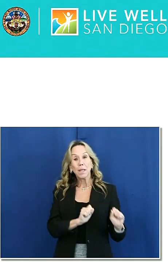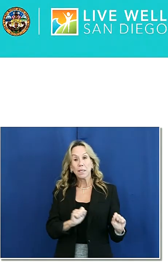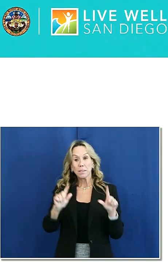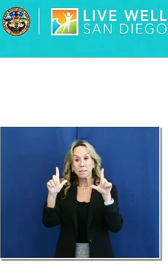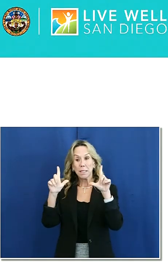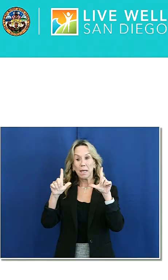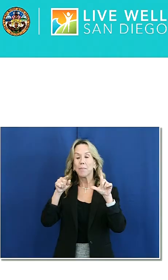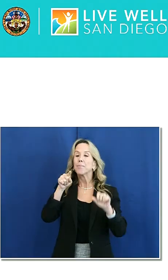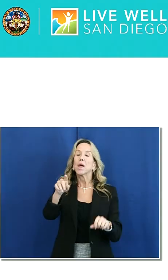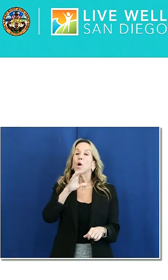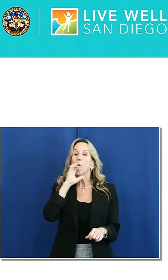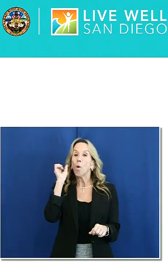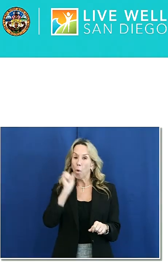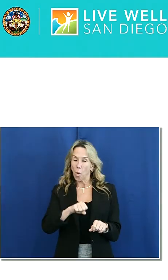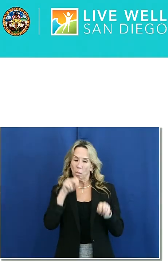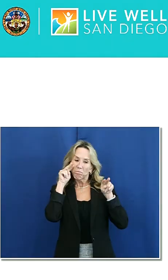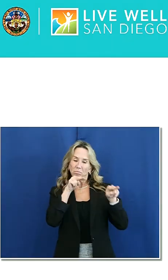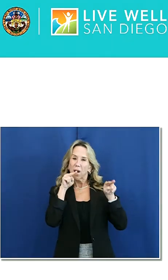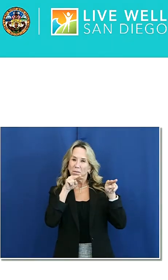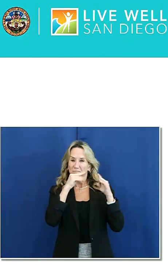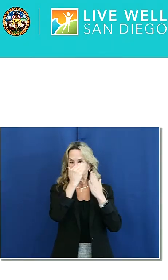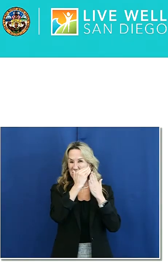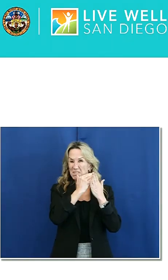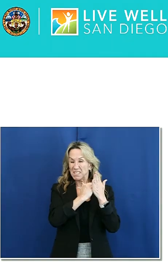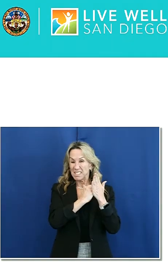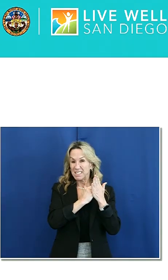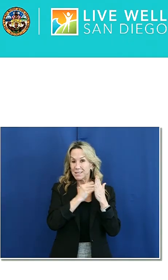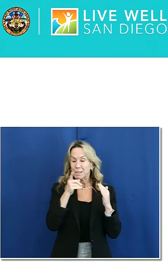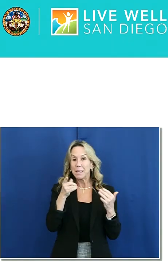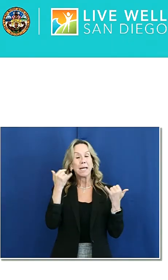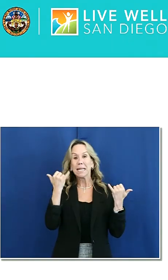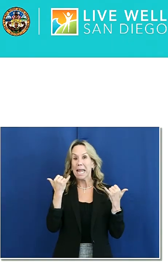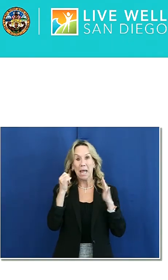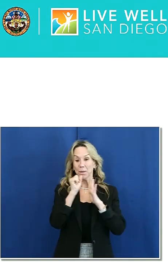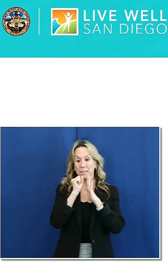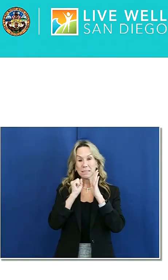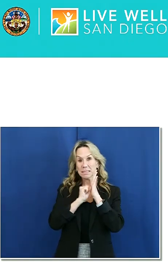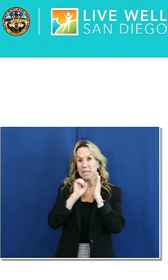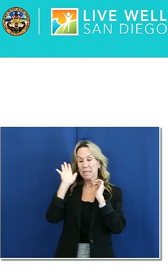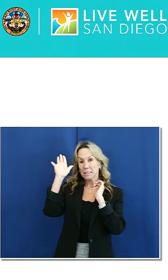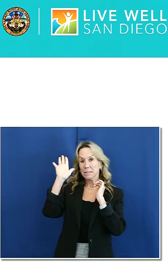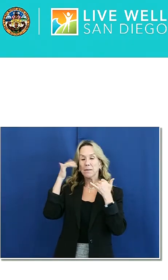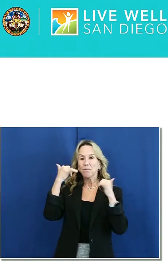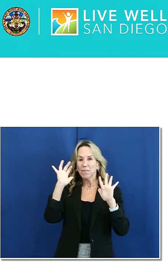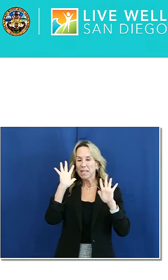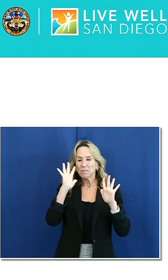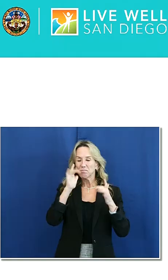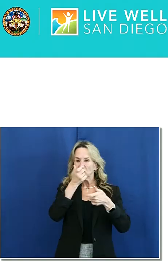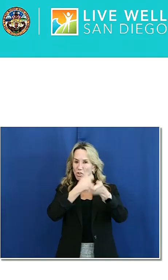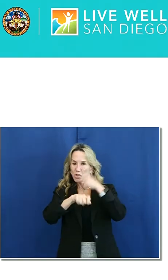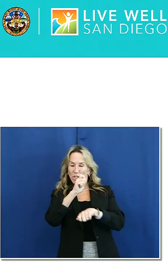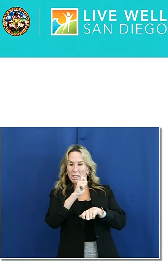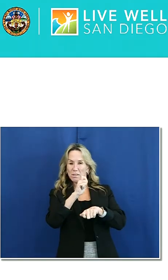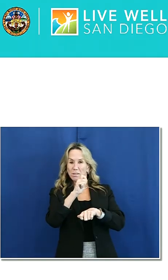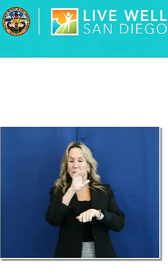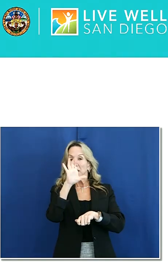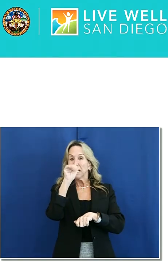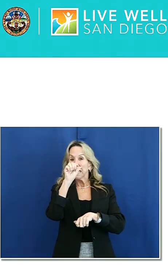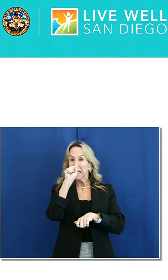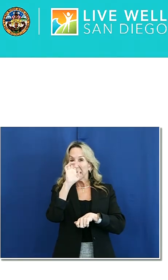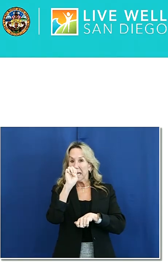this is the old state monitoring list. The state is pulling out case rate and